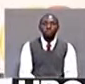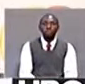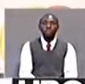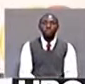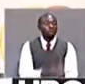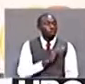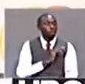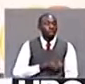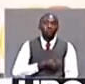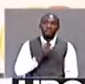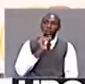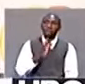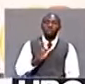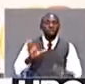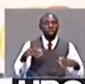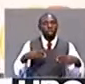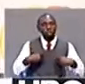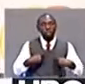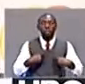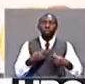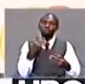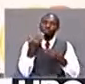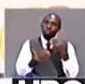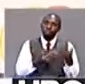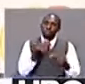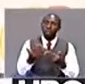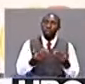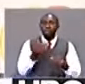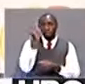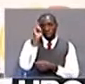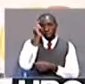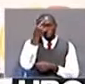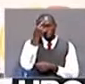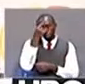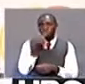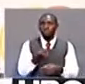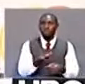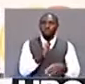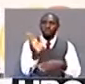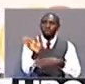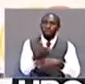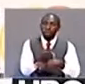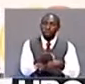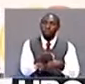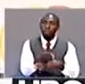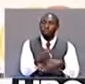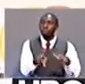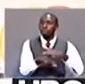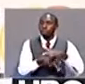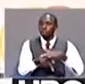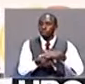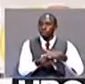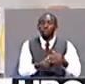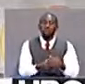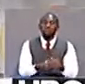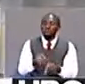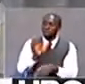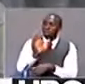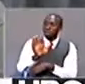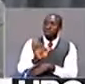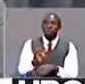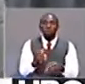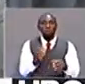Madam Speaker, allow me to thank the government, the Prime Minister, and your office to give